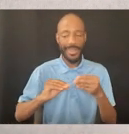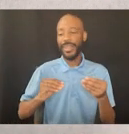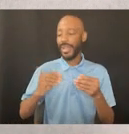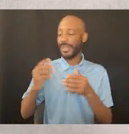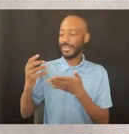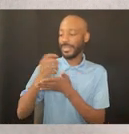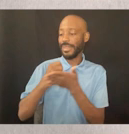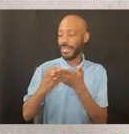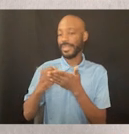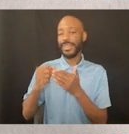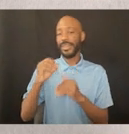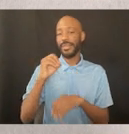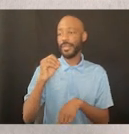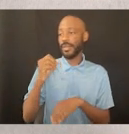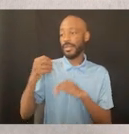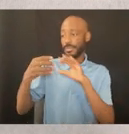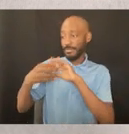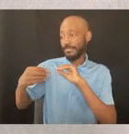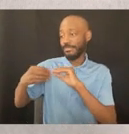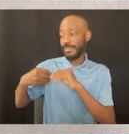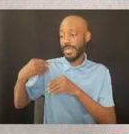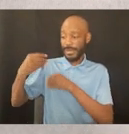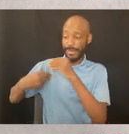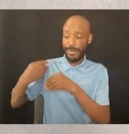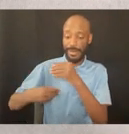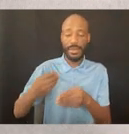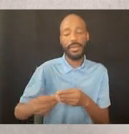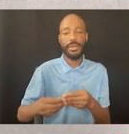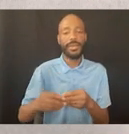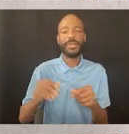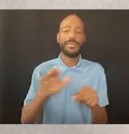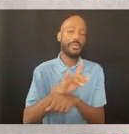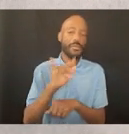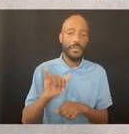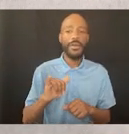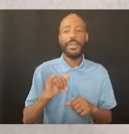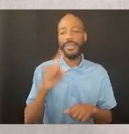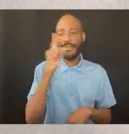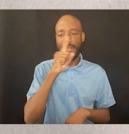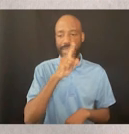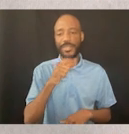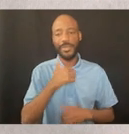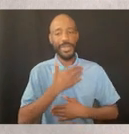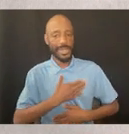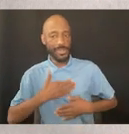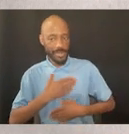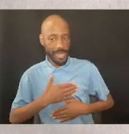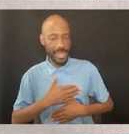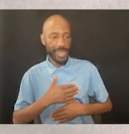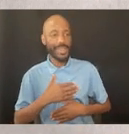and reproduced here, is probably intentionally fictional, created to entertain the teller while mocking the